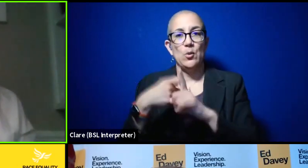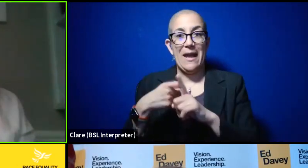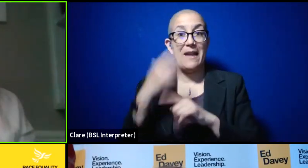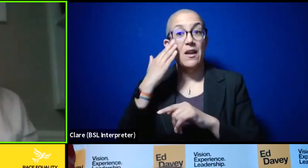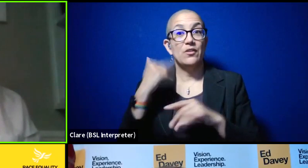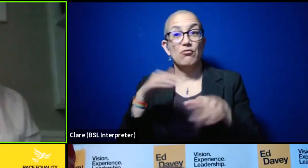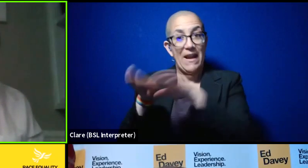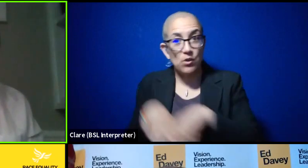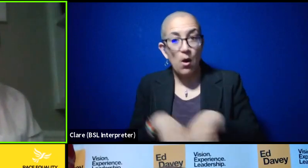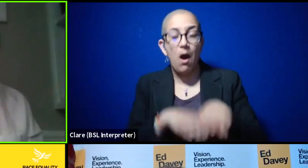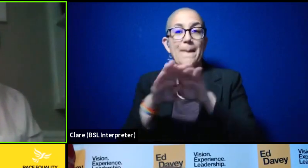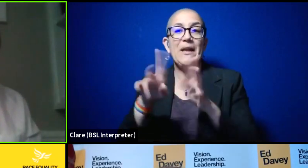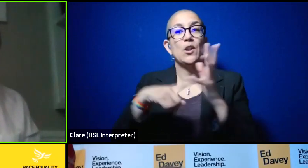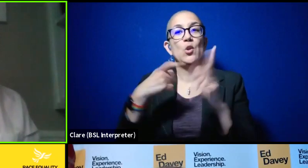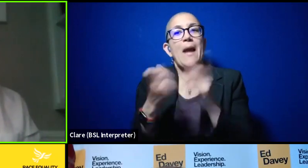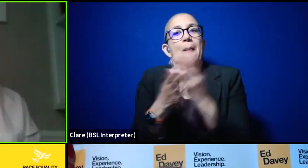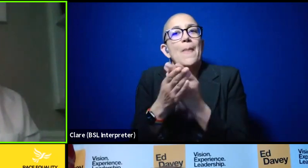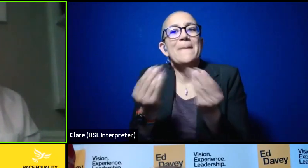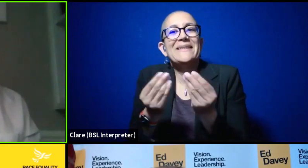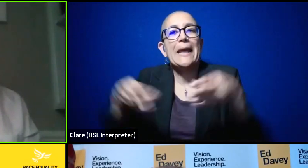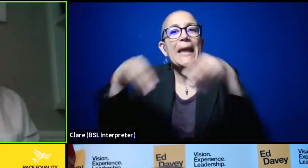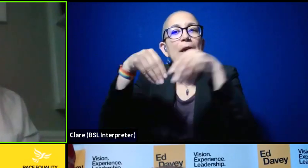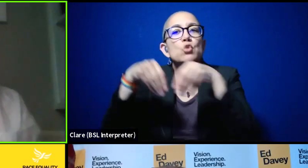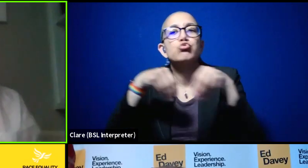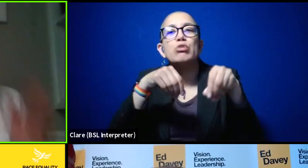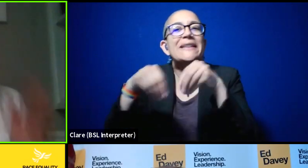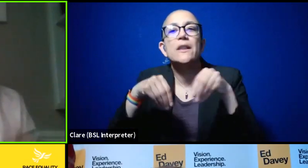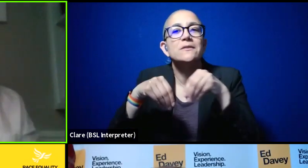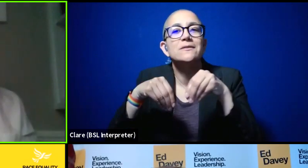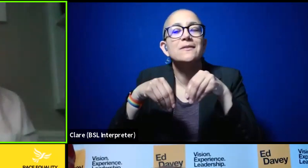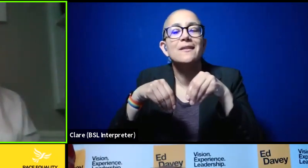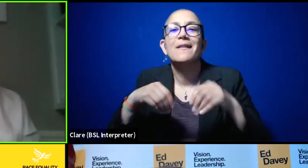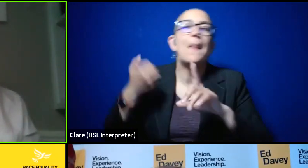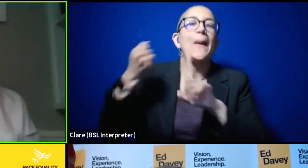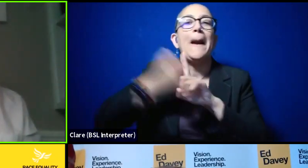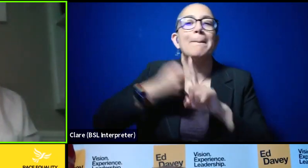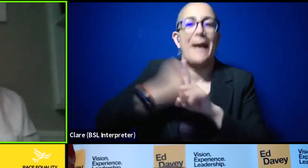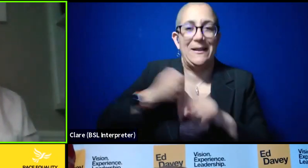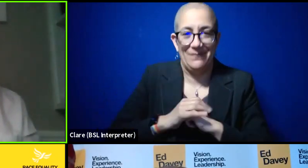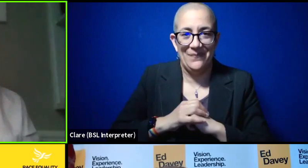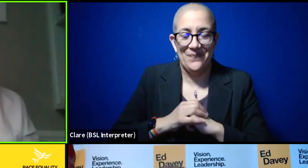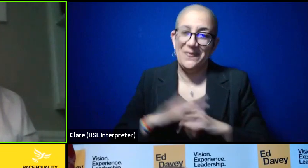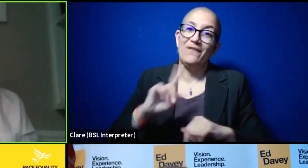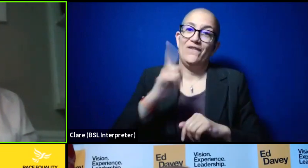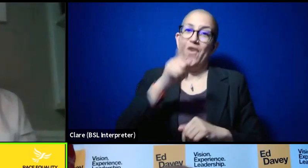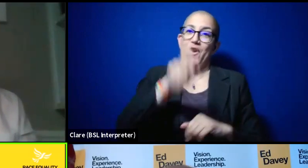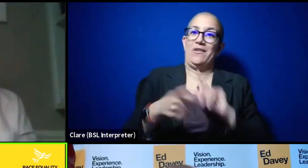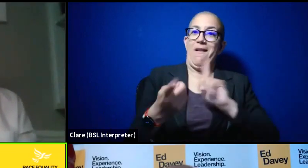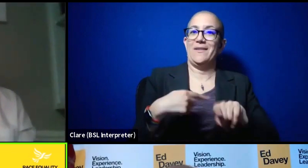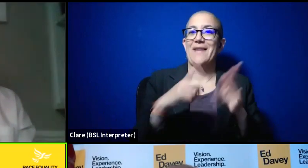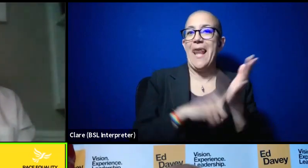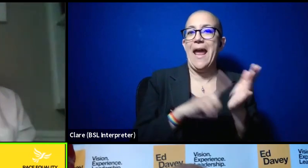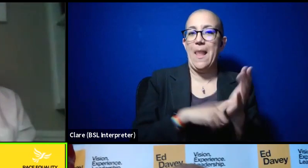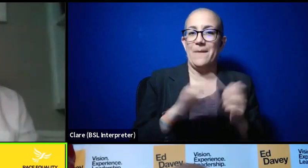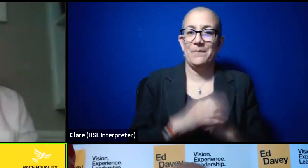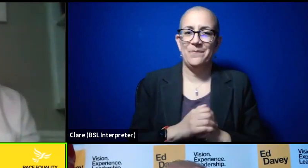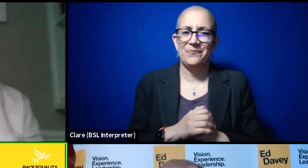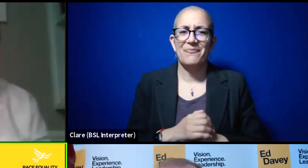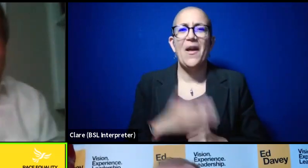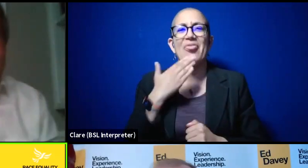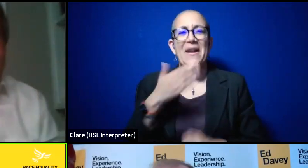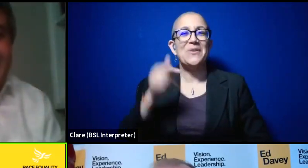missing ingredient in the campaign for electoral reform? Leila, I might go to you first with that. Thank you, Sunda. Actually, when you